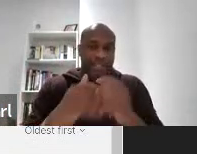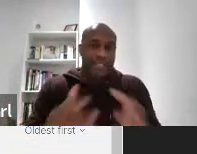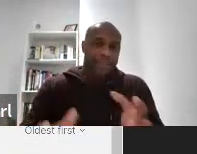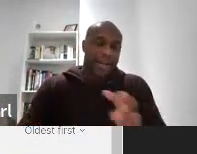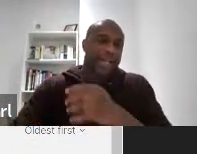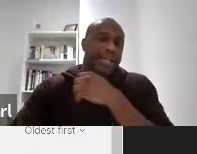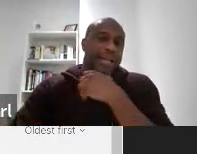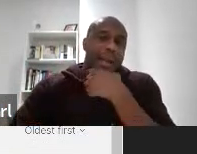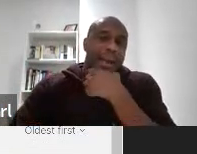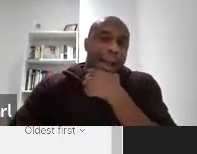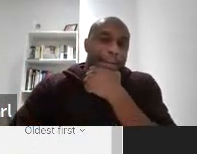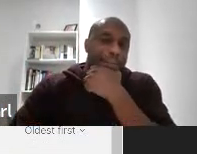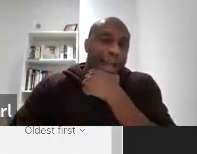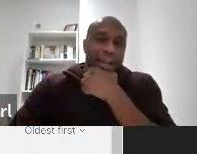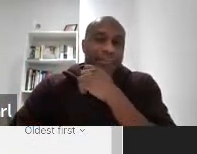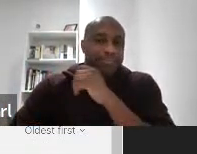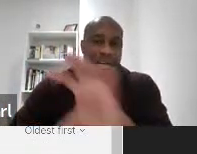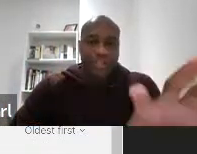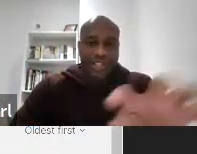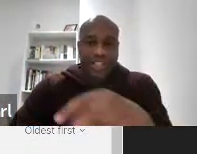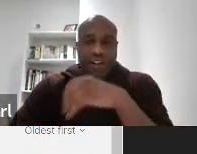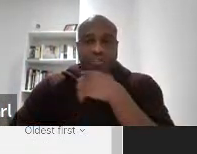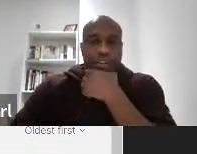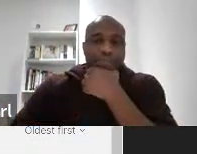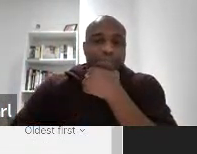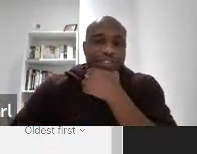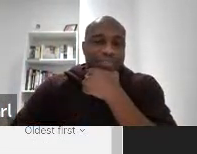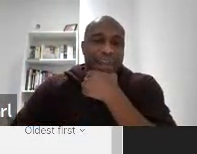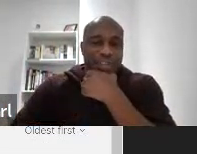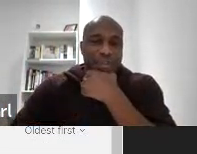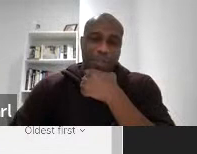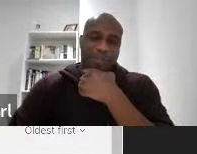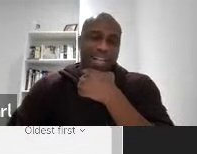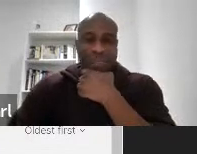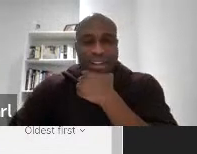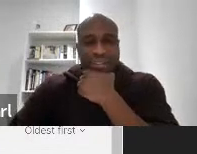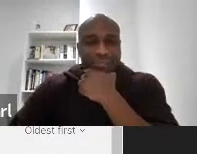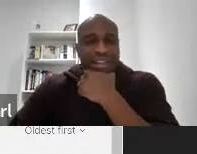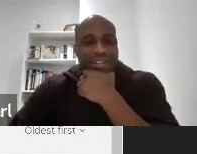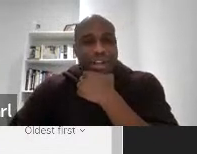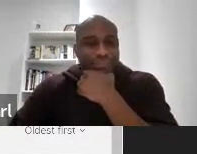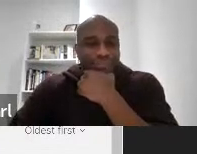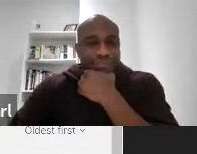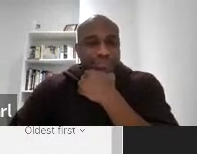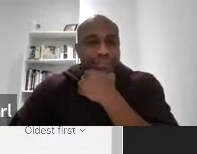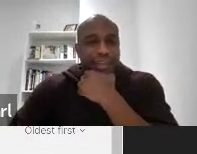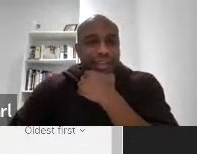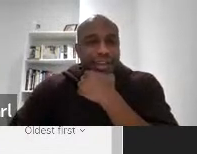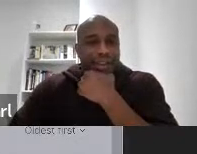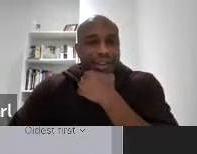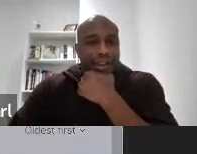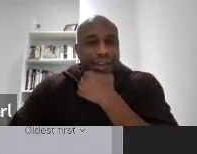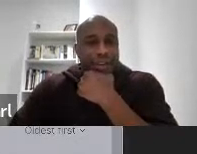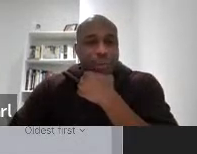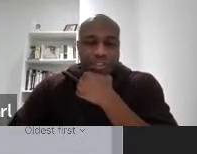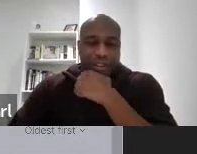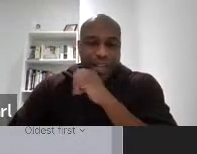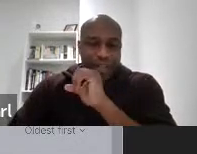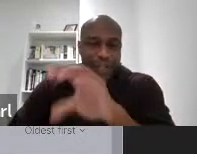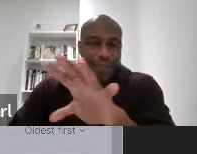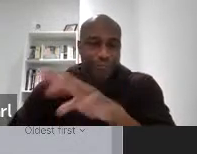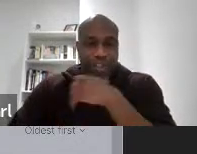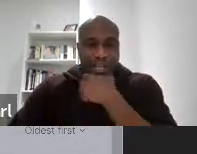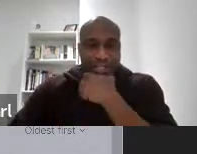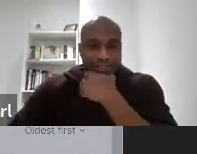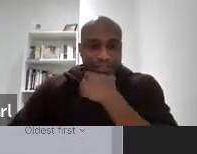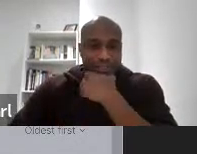will be completely blank. And as you can see, I've got a number of different apps that I'm always playing with. So you want to create